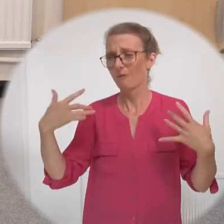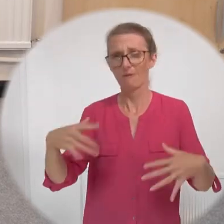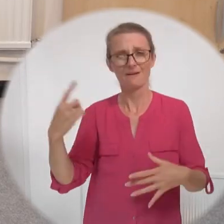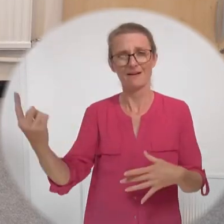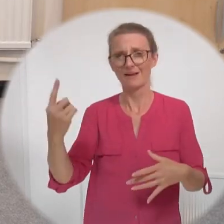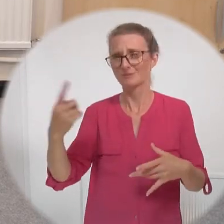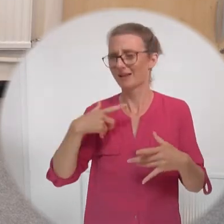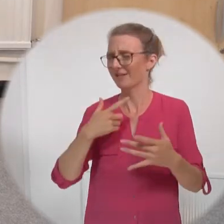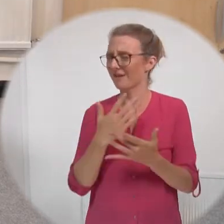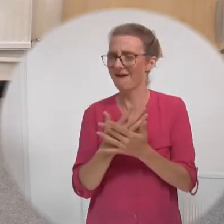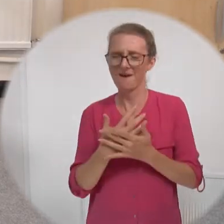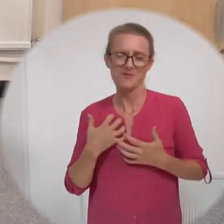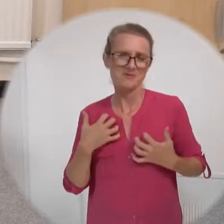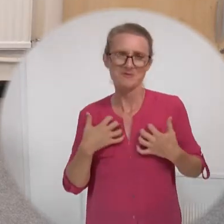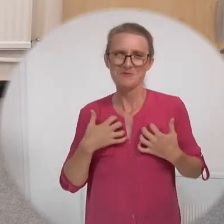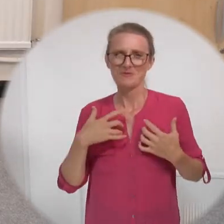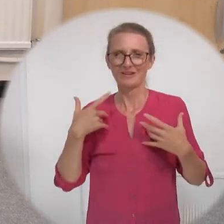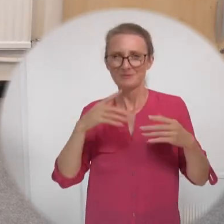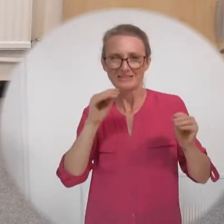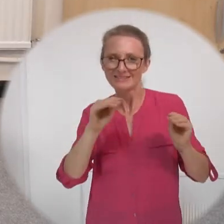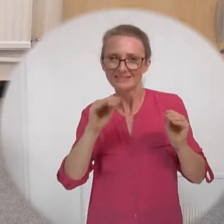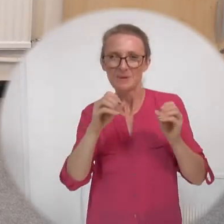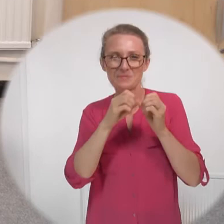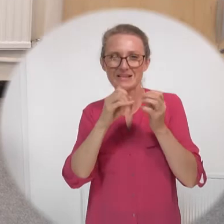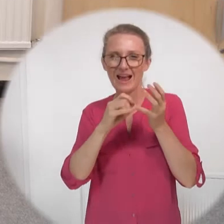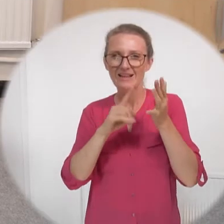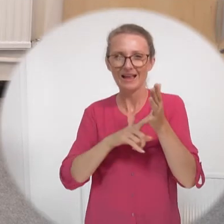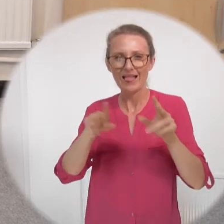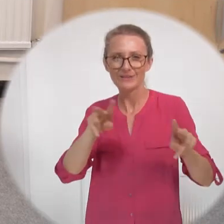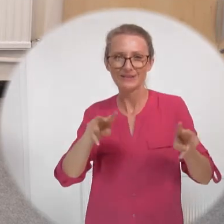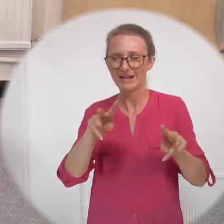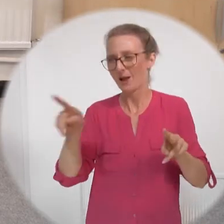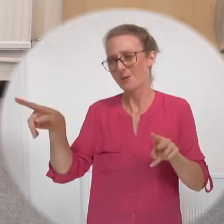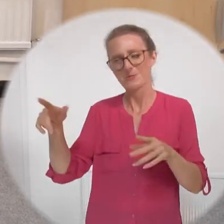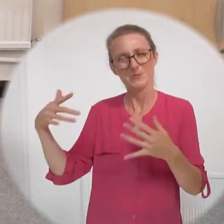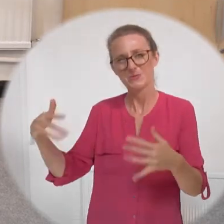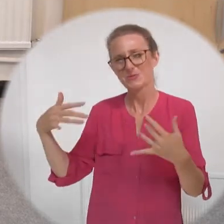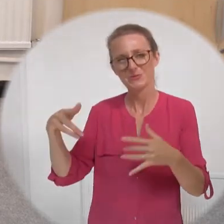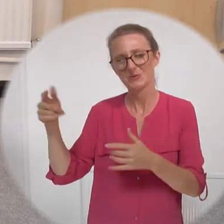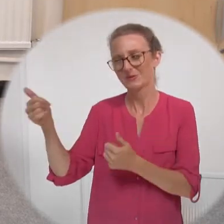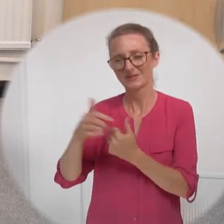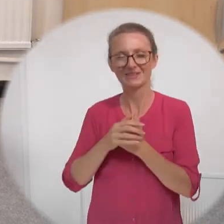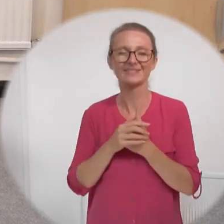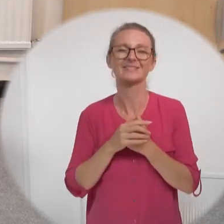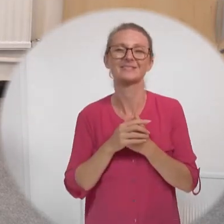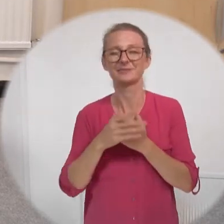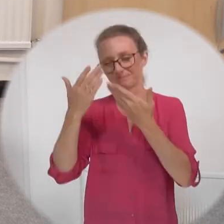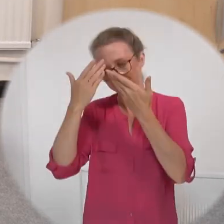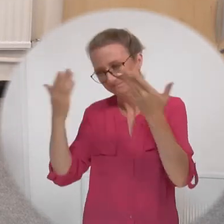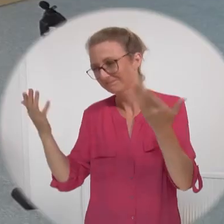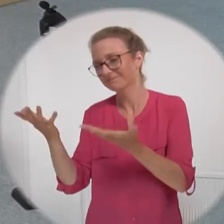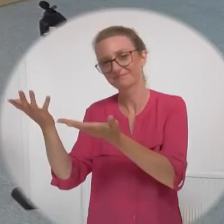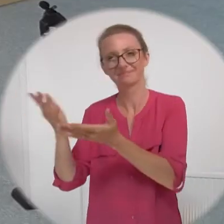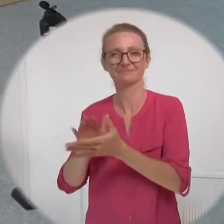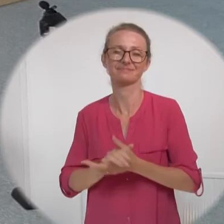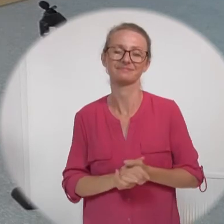sure. So this is good. But the next move is called Dance the Rainbow. So before we do the move, I want you to imagine, I don't